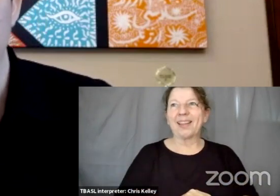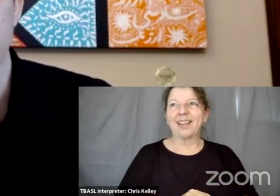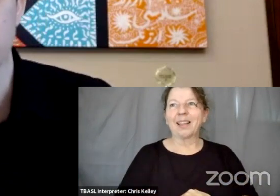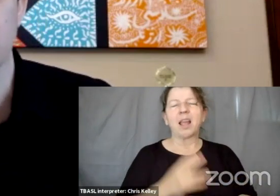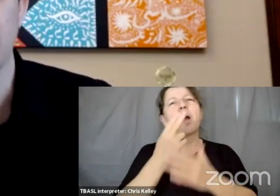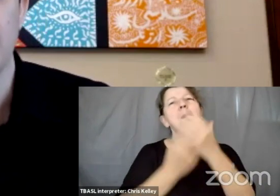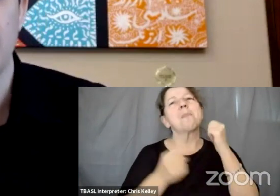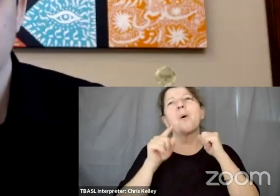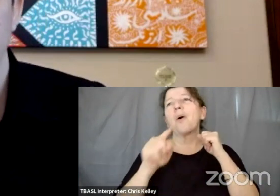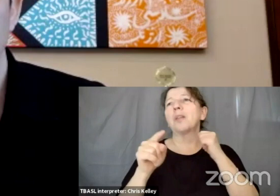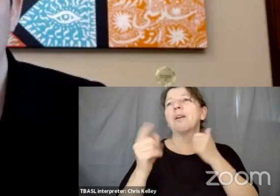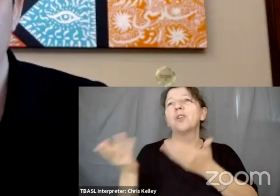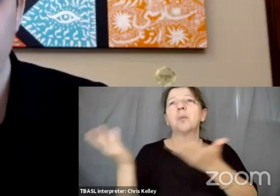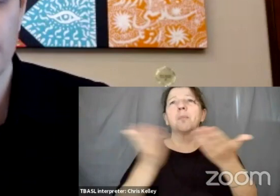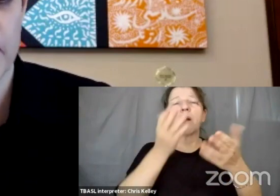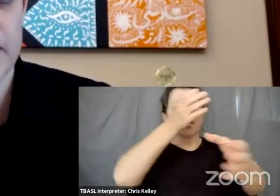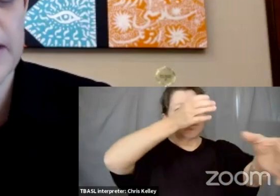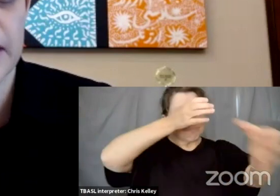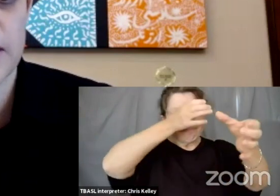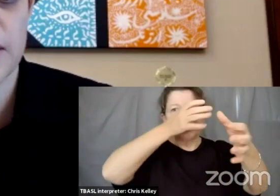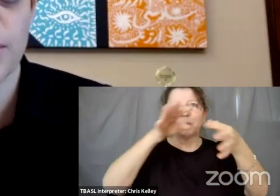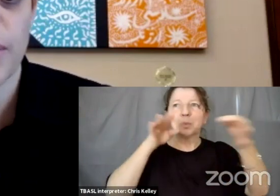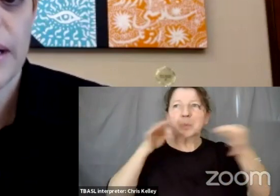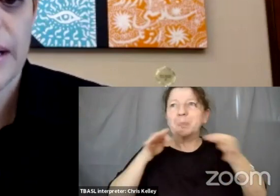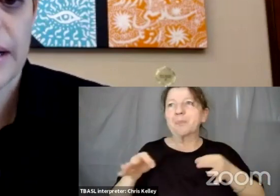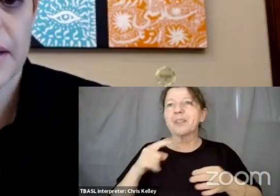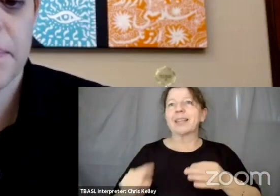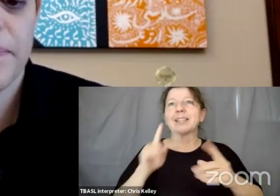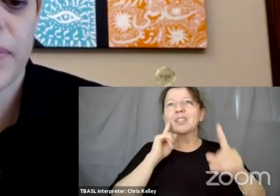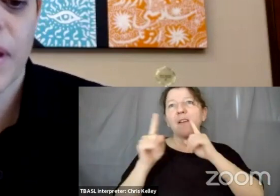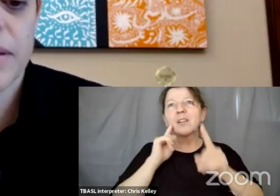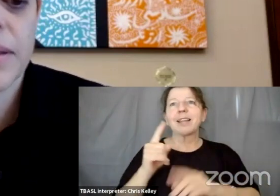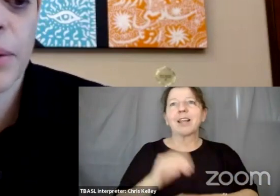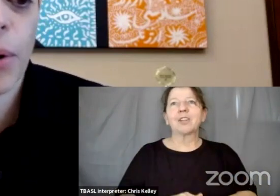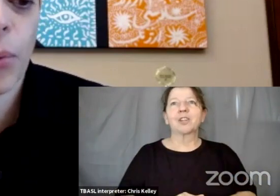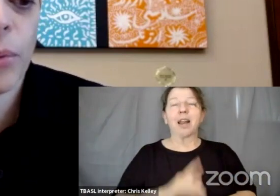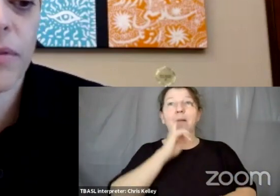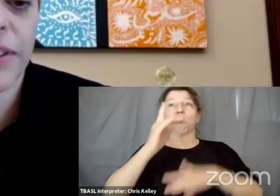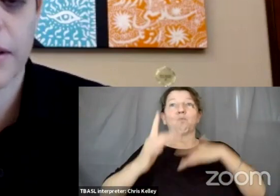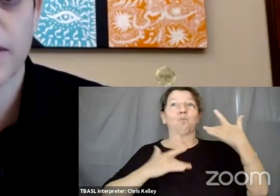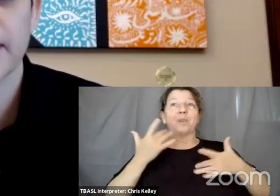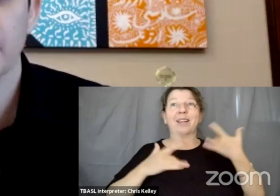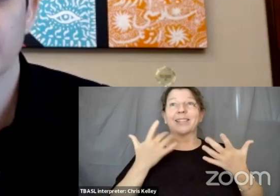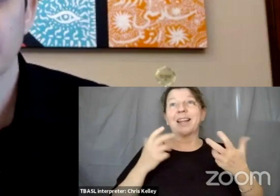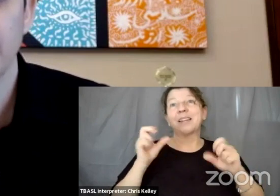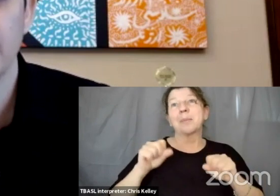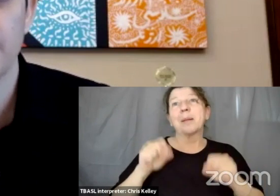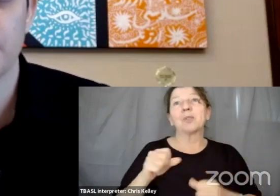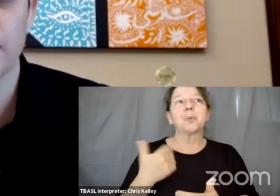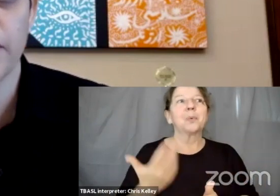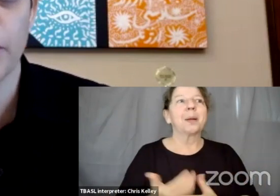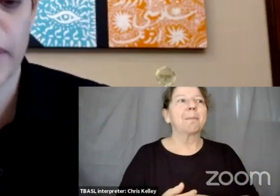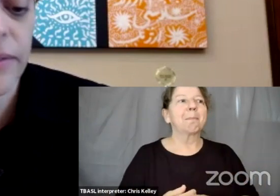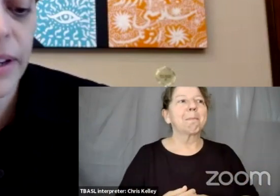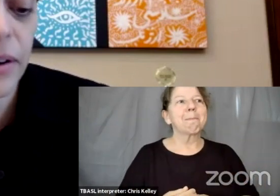global conversation that I'm really excited to see what we will reflect on together